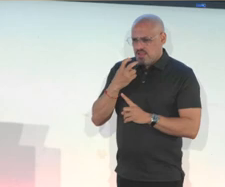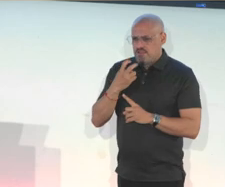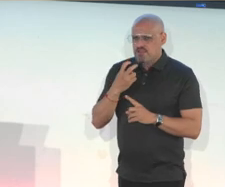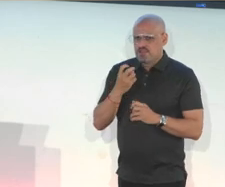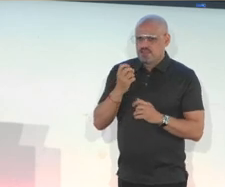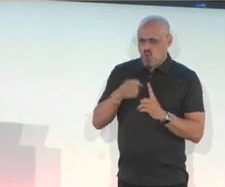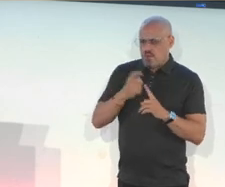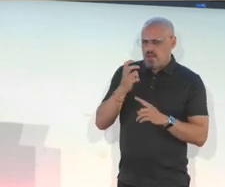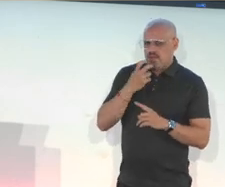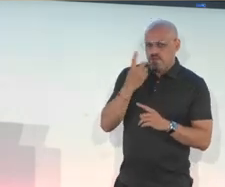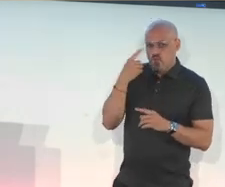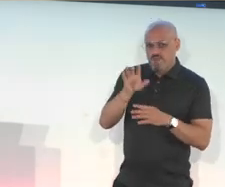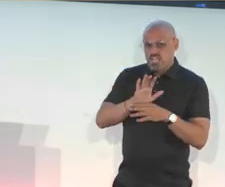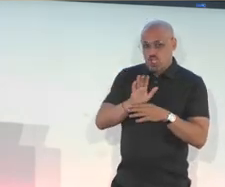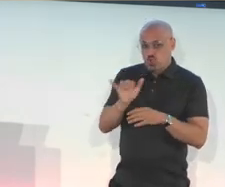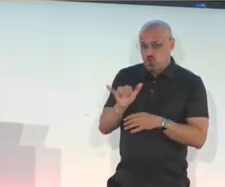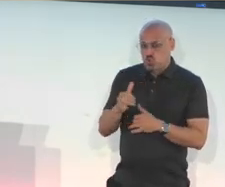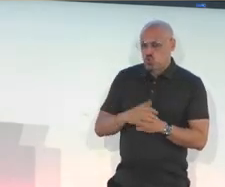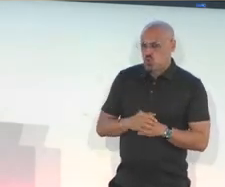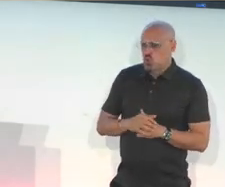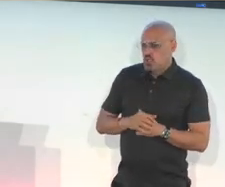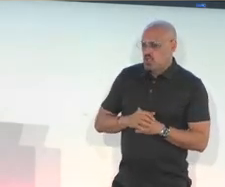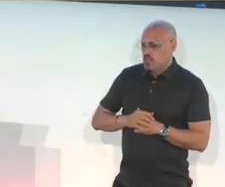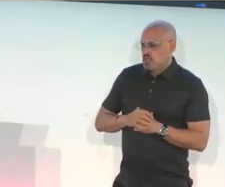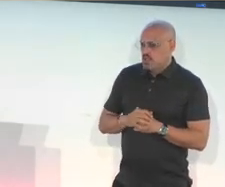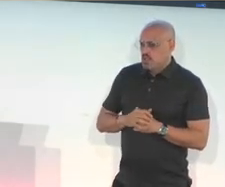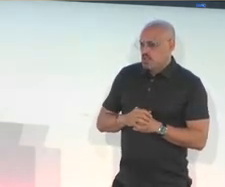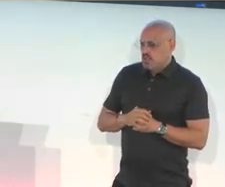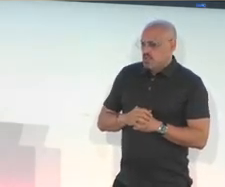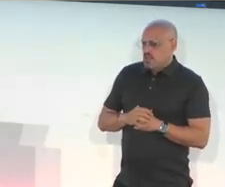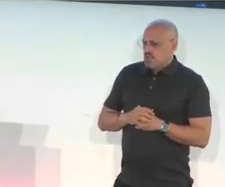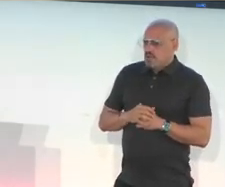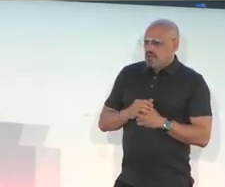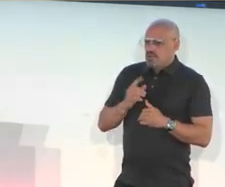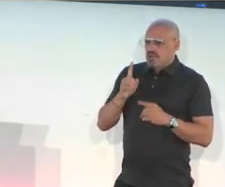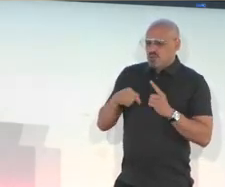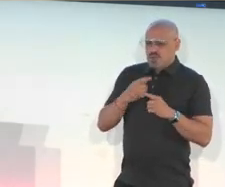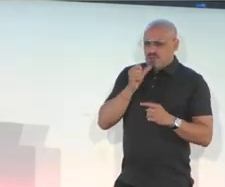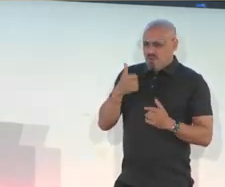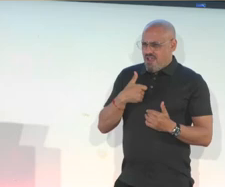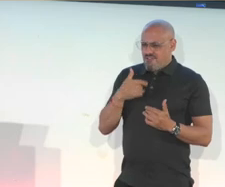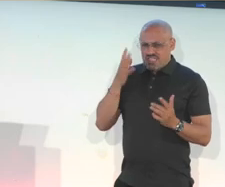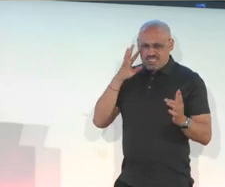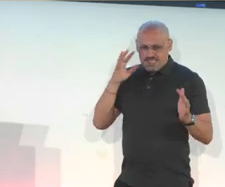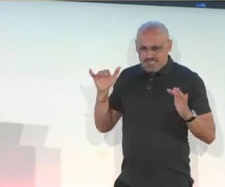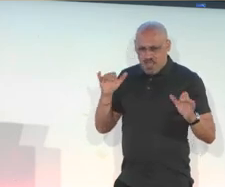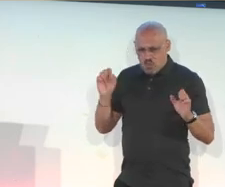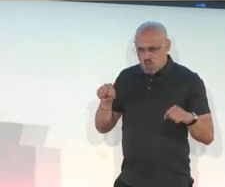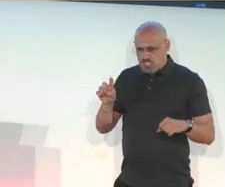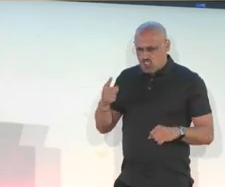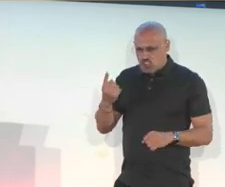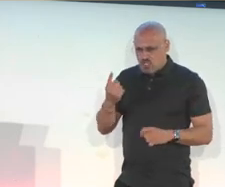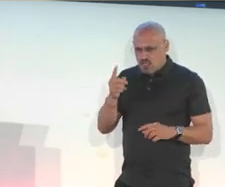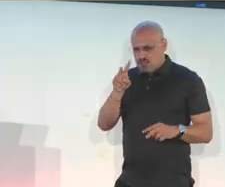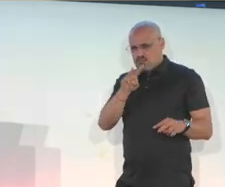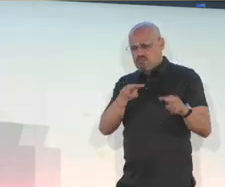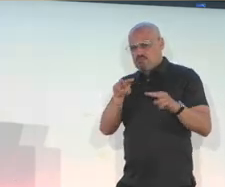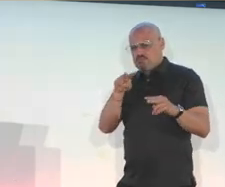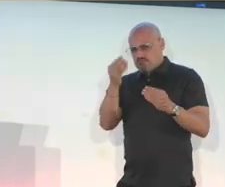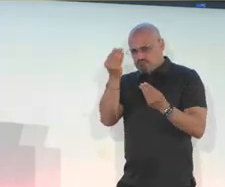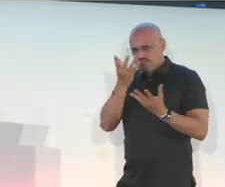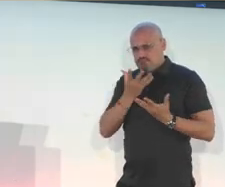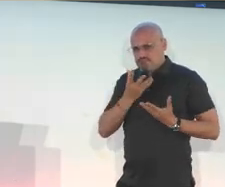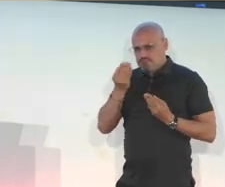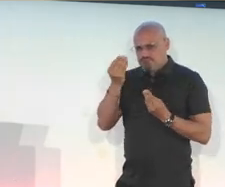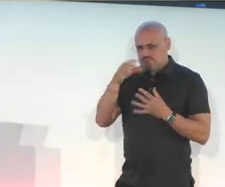automated lip reading, for videos as well. You know, when they don't have any sound, and you can just take in the information